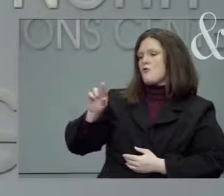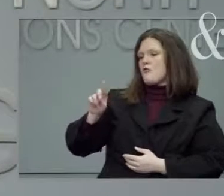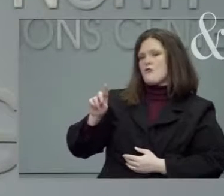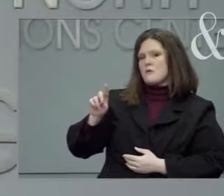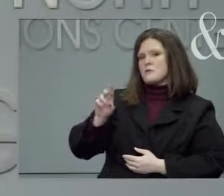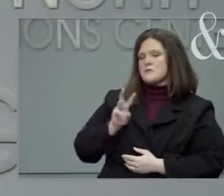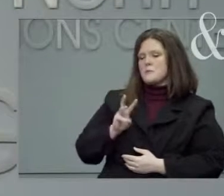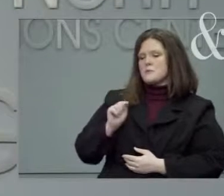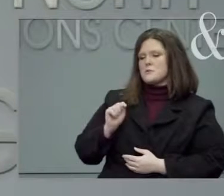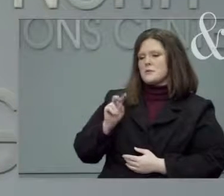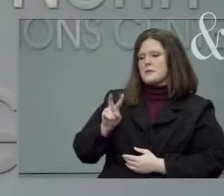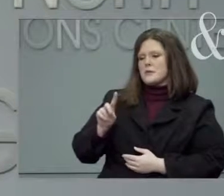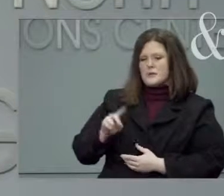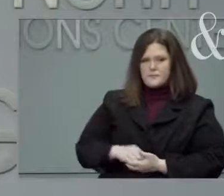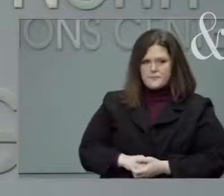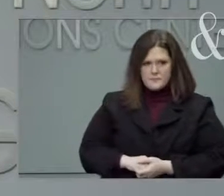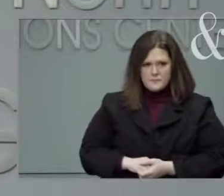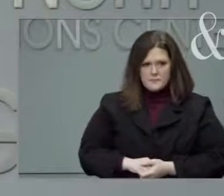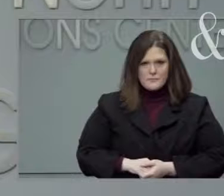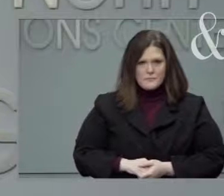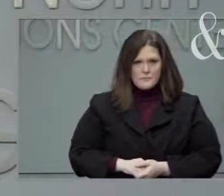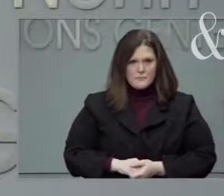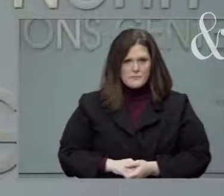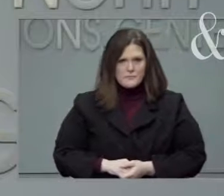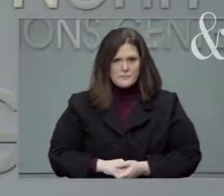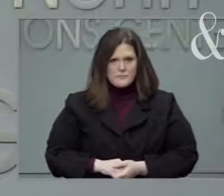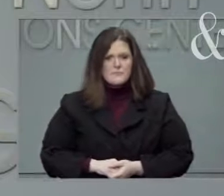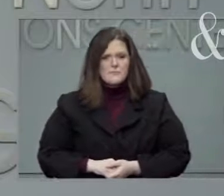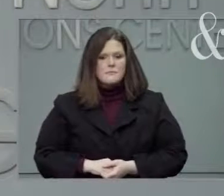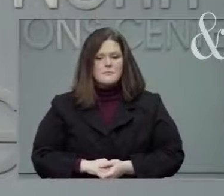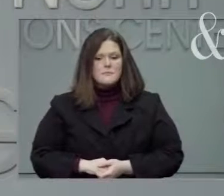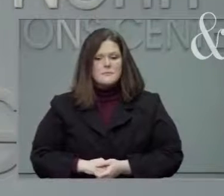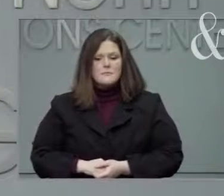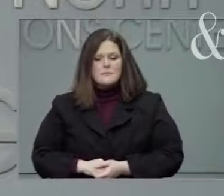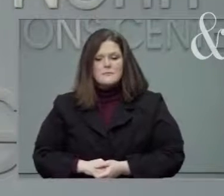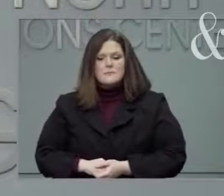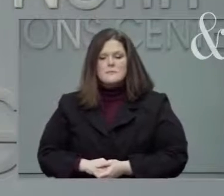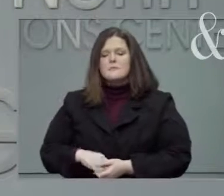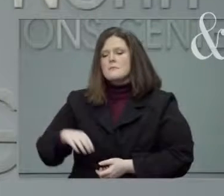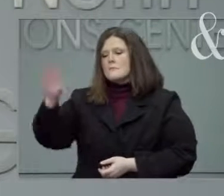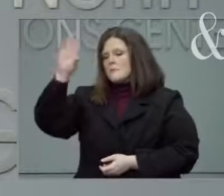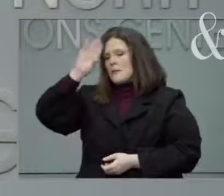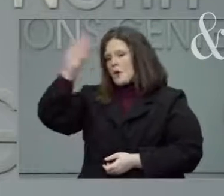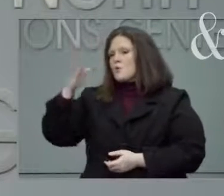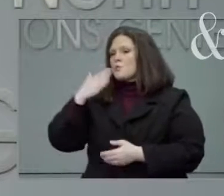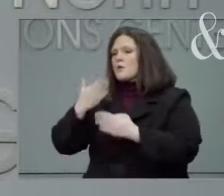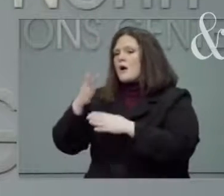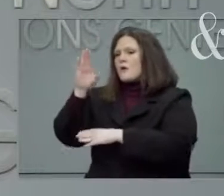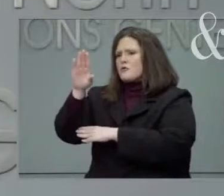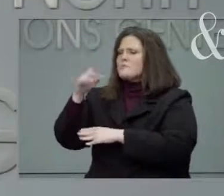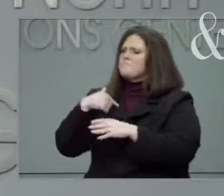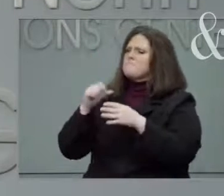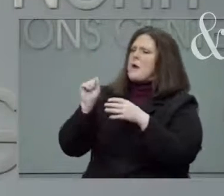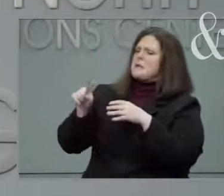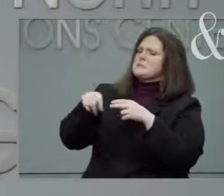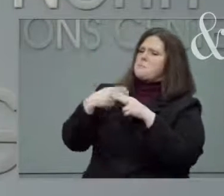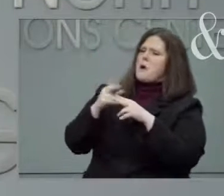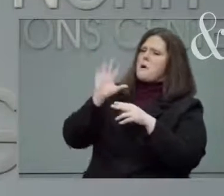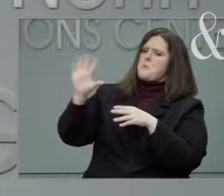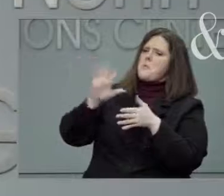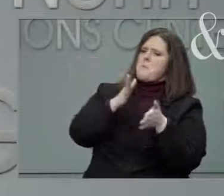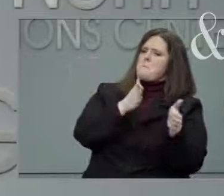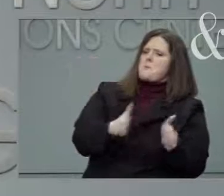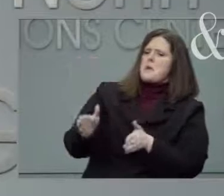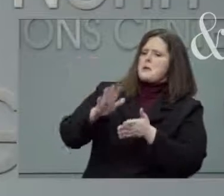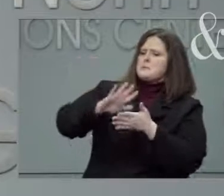Good afternoon, Governor and Secretary Cohen. Dewan Hogard with WTVD. Just in terms of logistics, are we going to